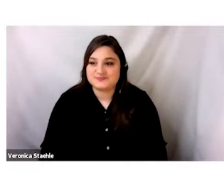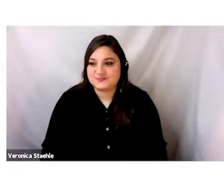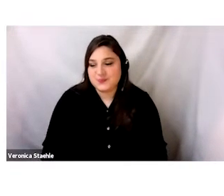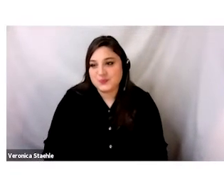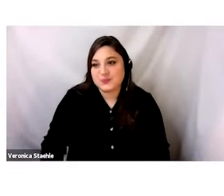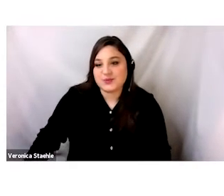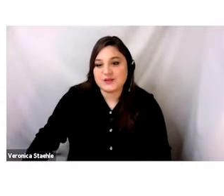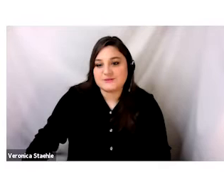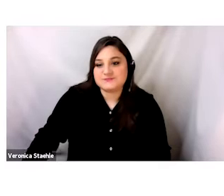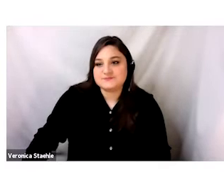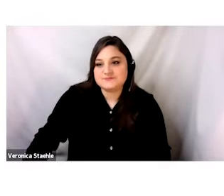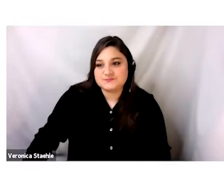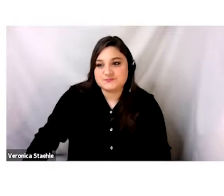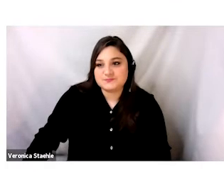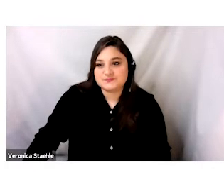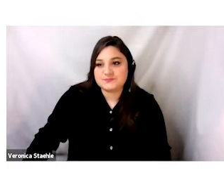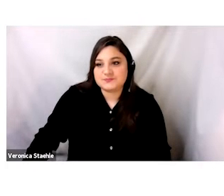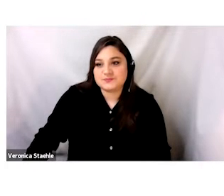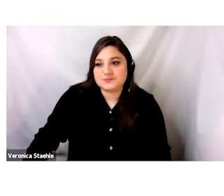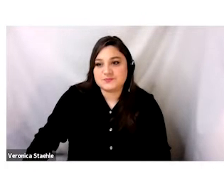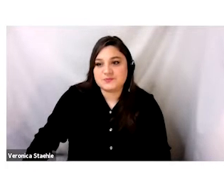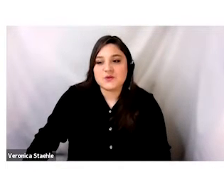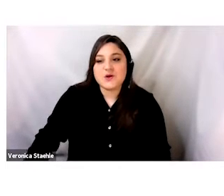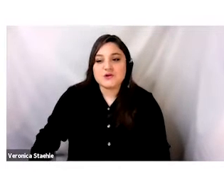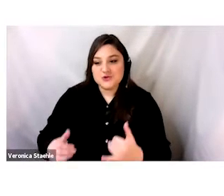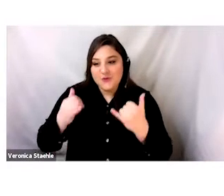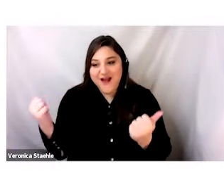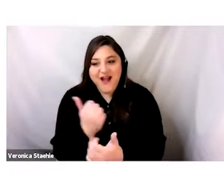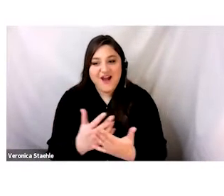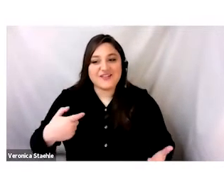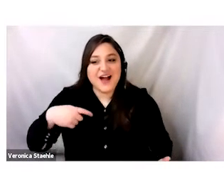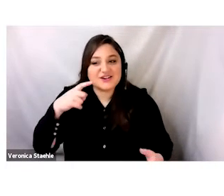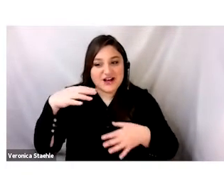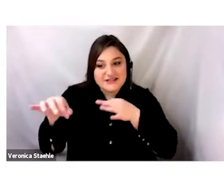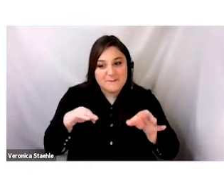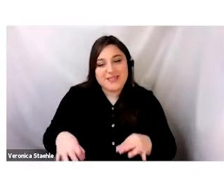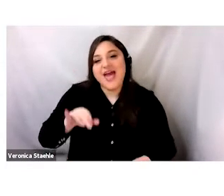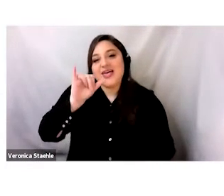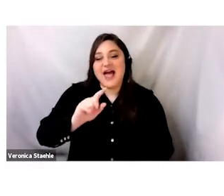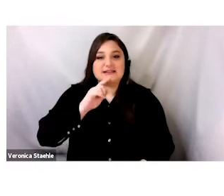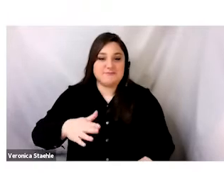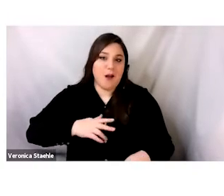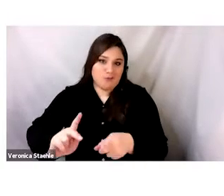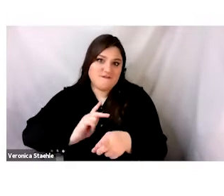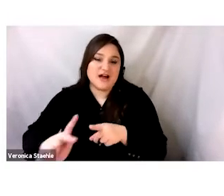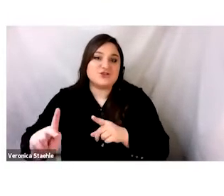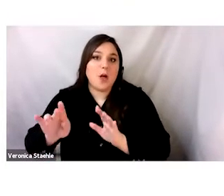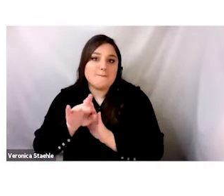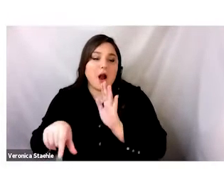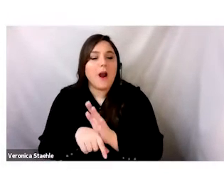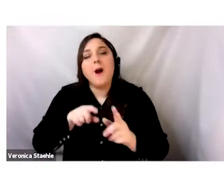things that I just explained are the professional side, right? What I feel like we don't talk about enough is the personal